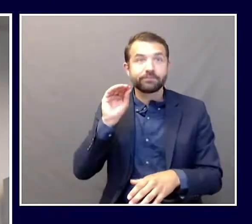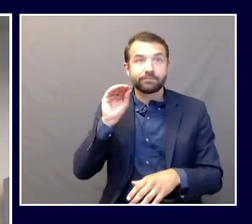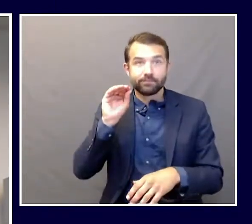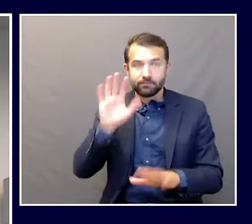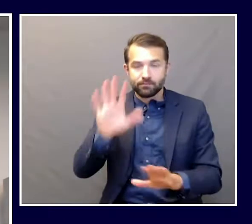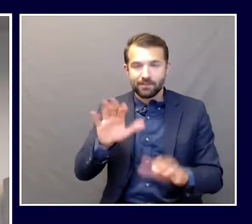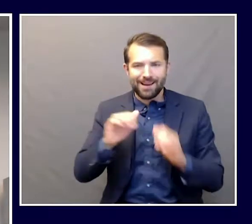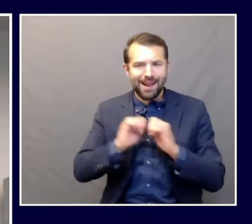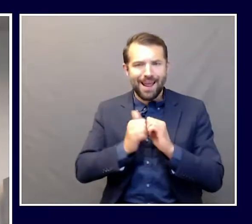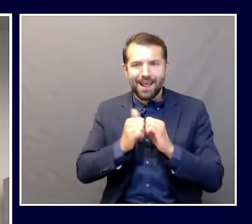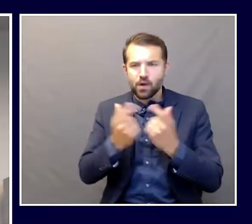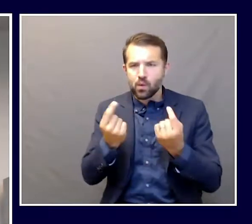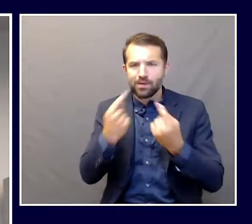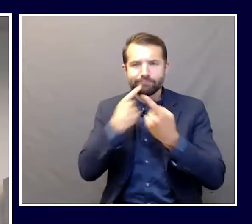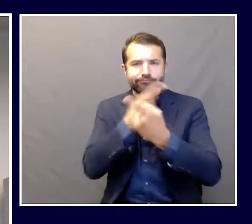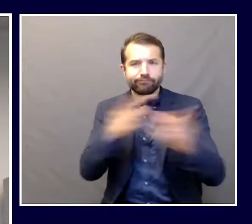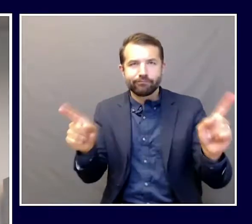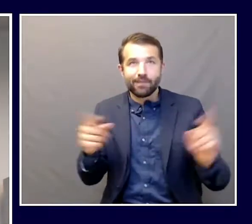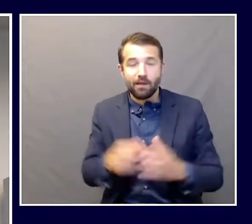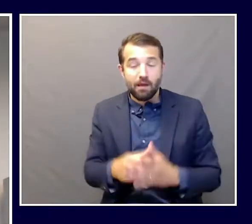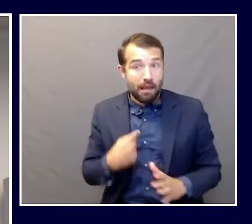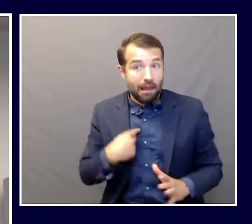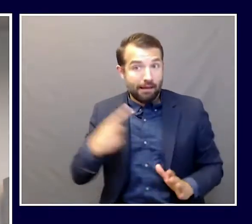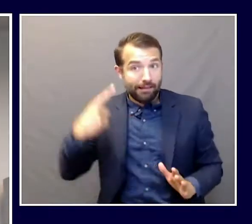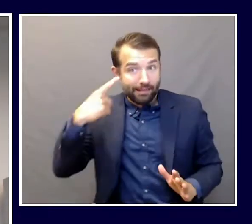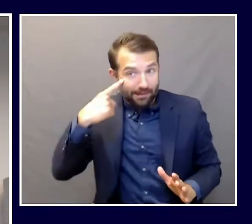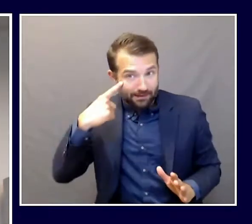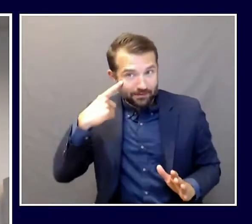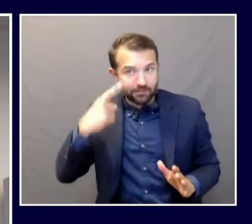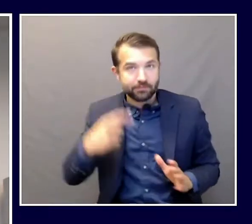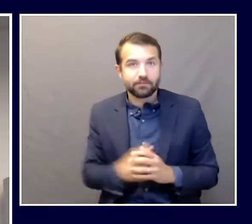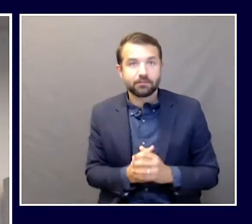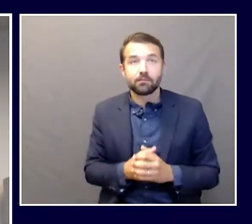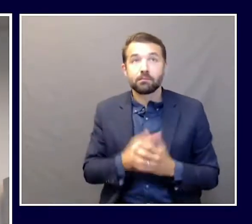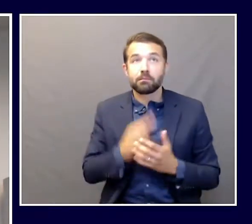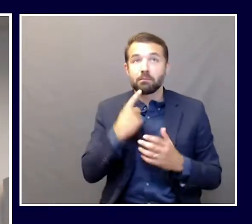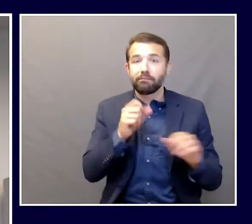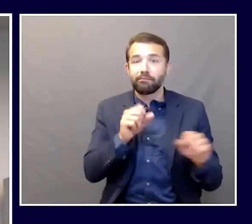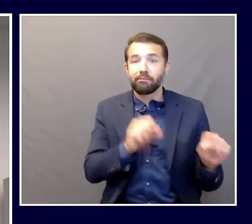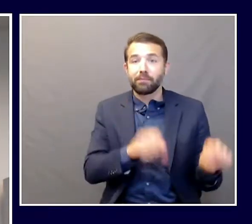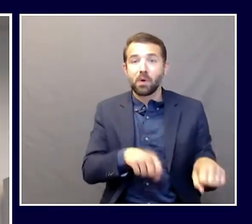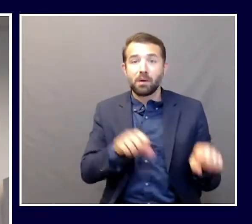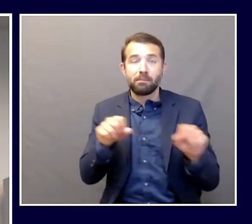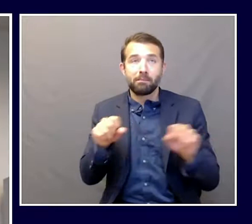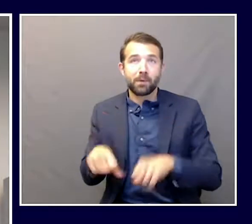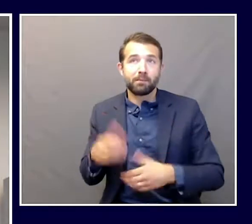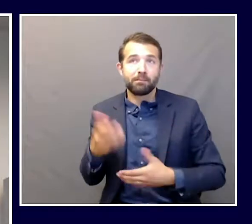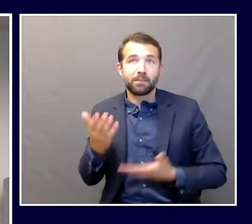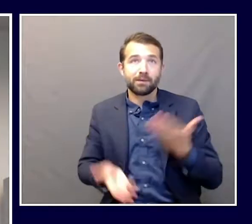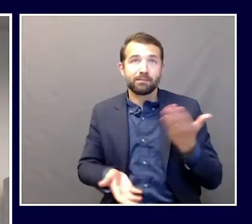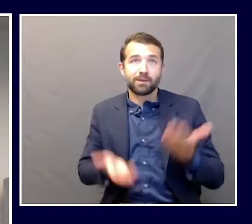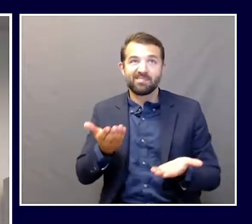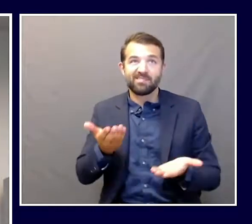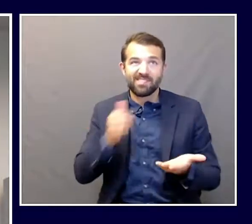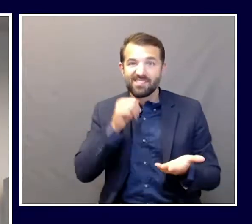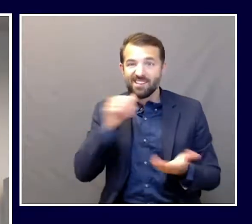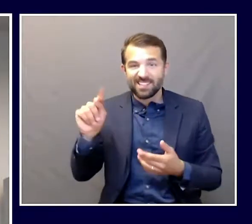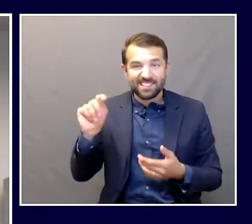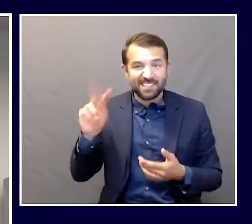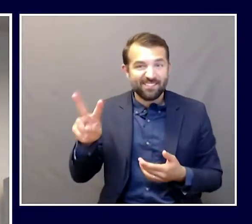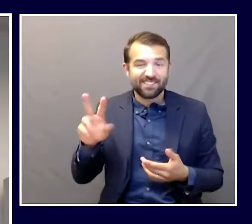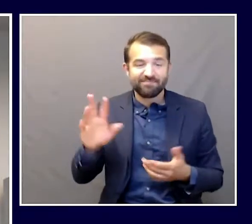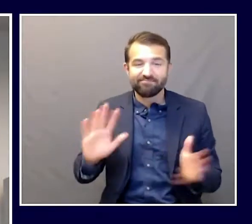it's probably going to be a little less telegenic or photogenic than you and your colleagues may have hoped